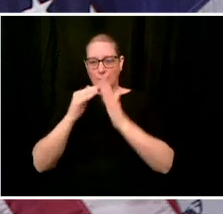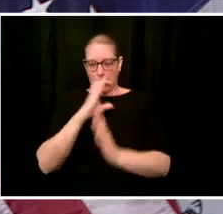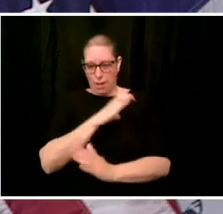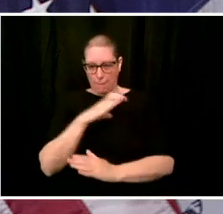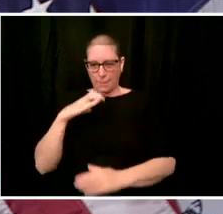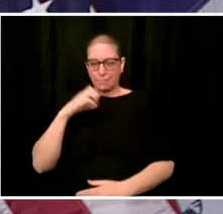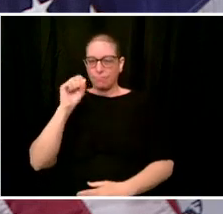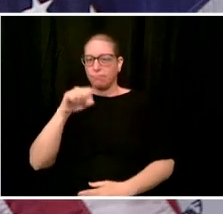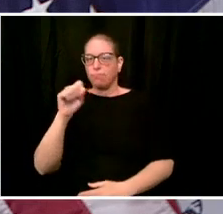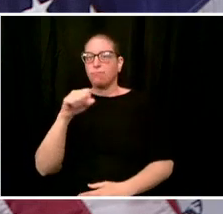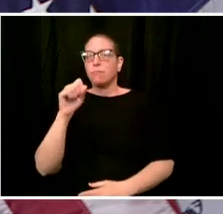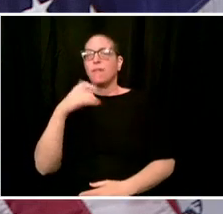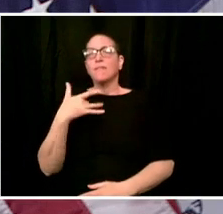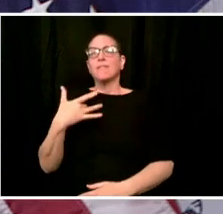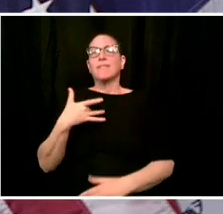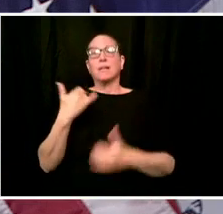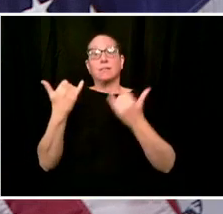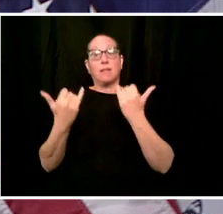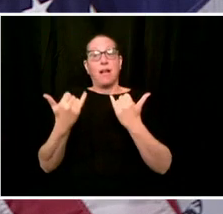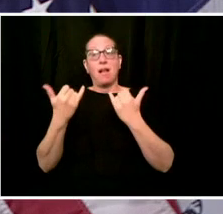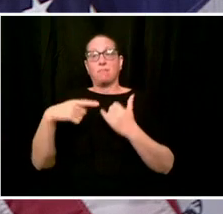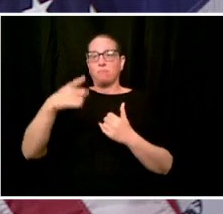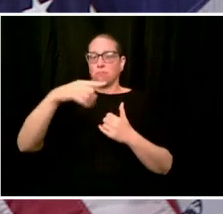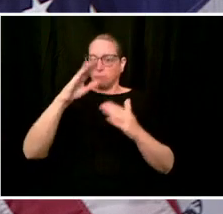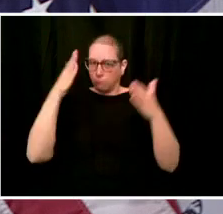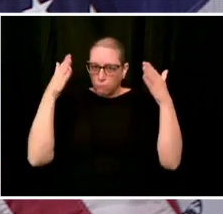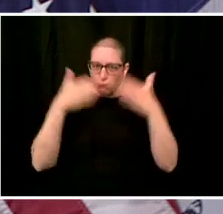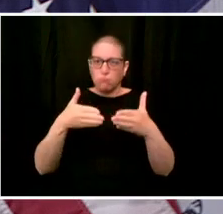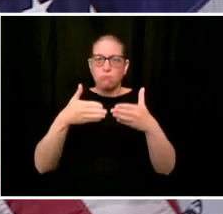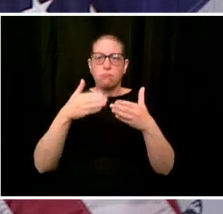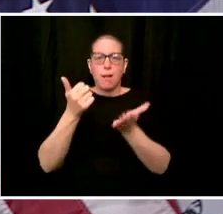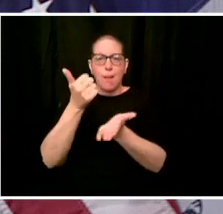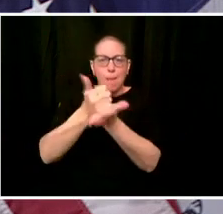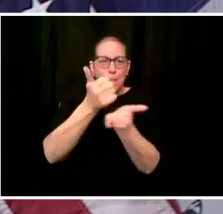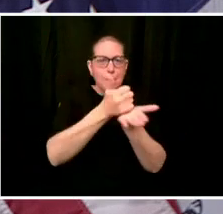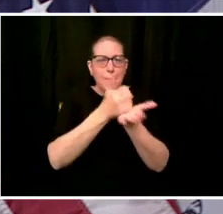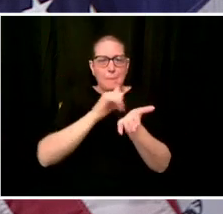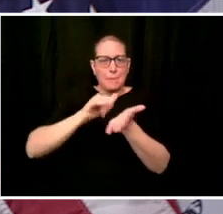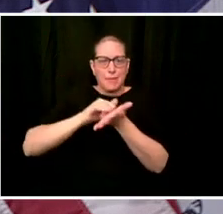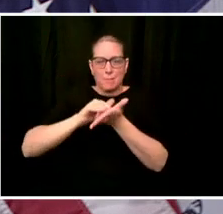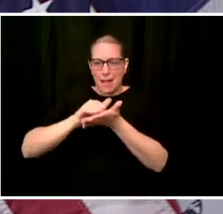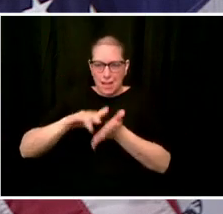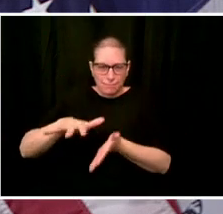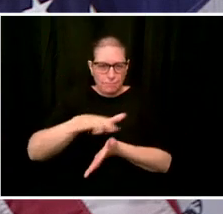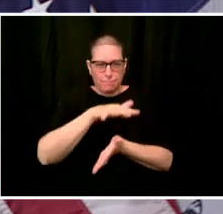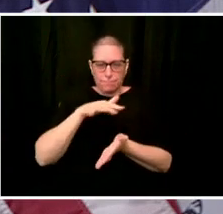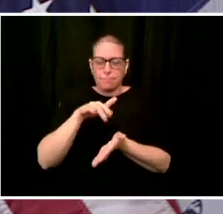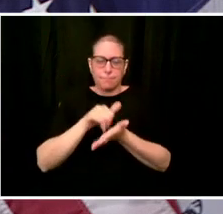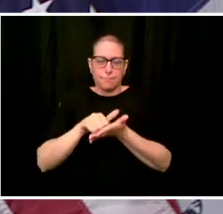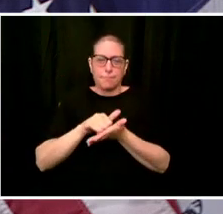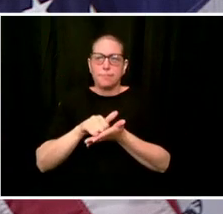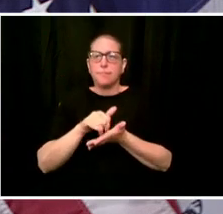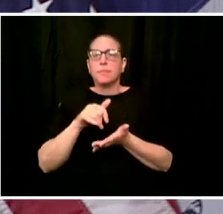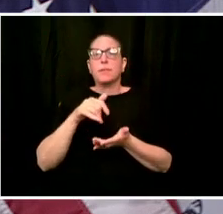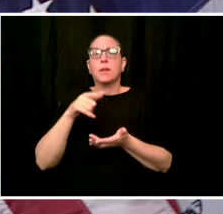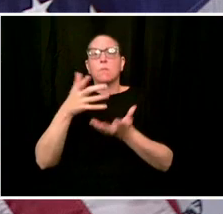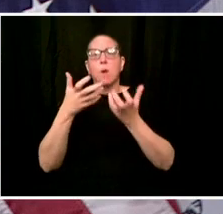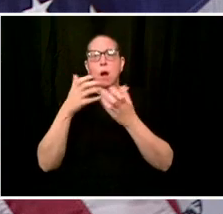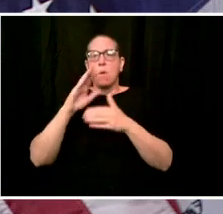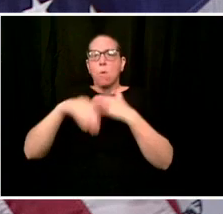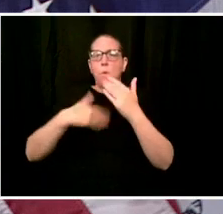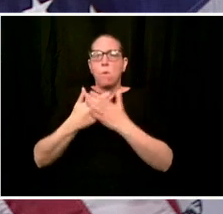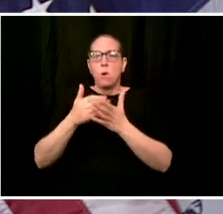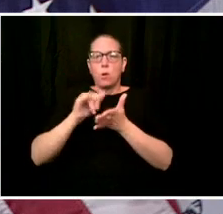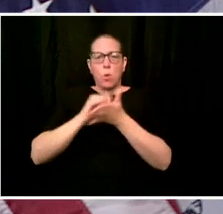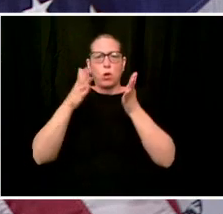are facing, and this is one where we want to make sure people are treated fairly, and they saw something that wasn't